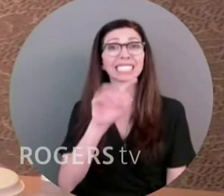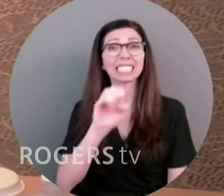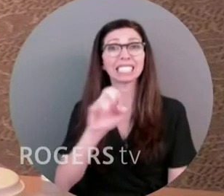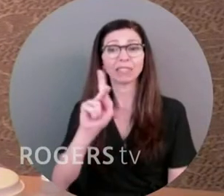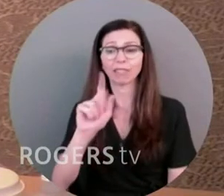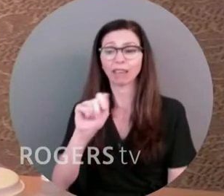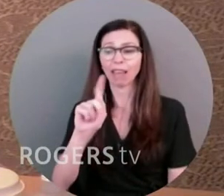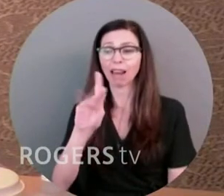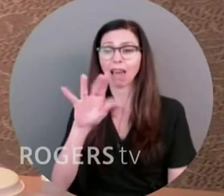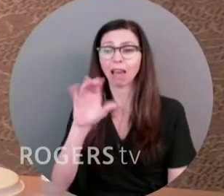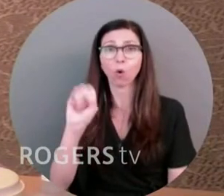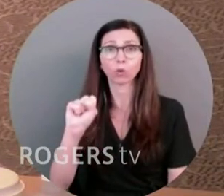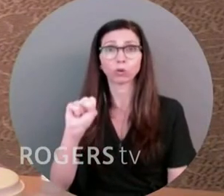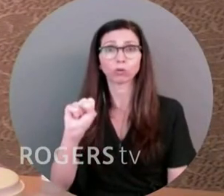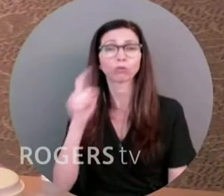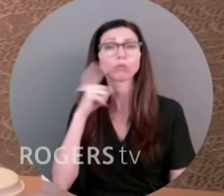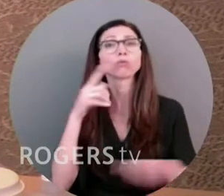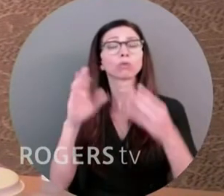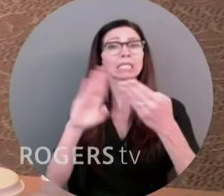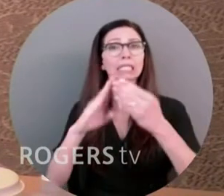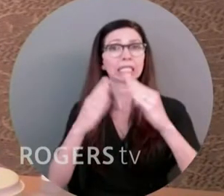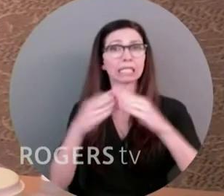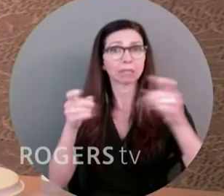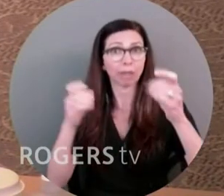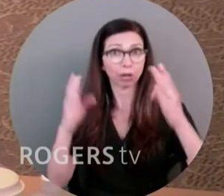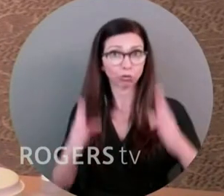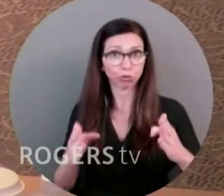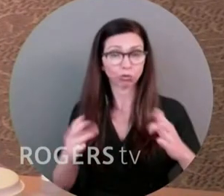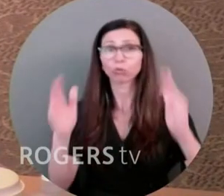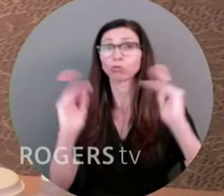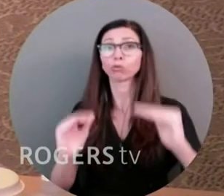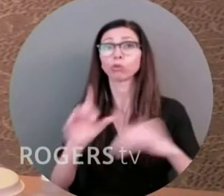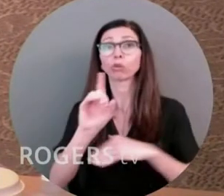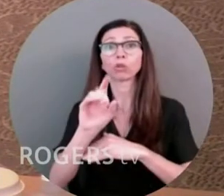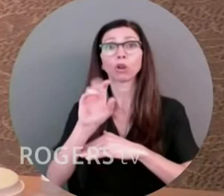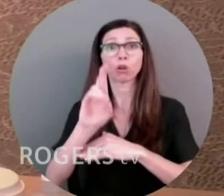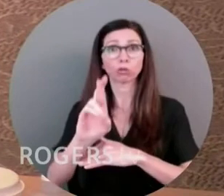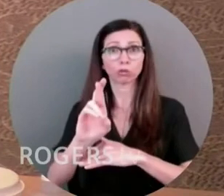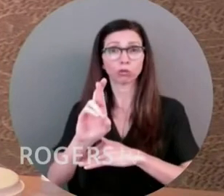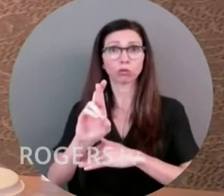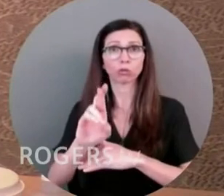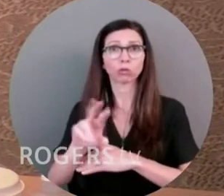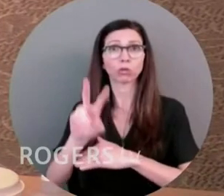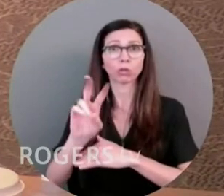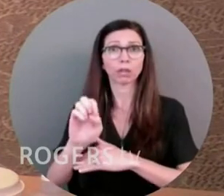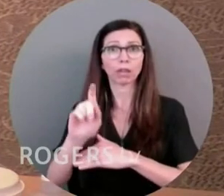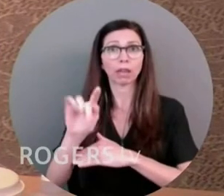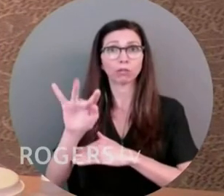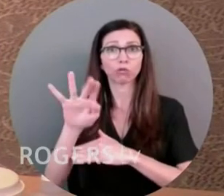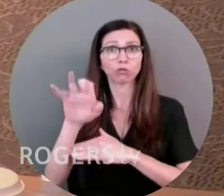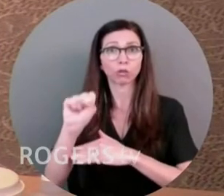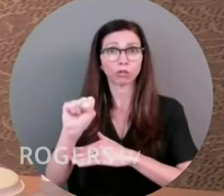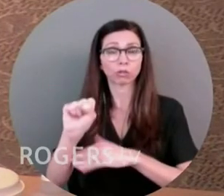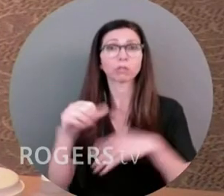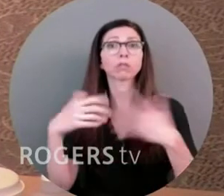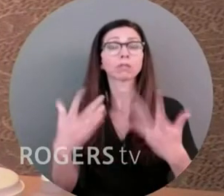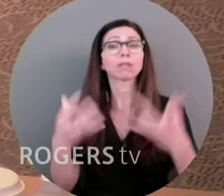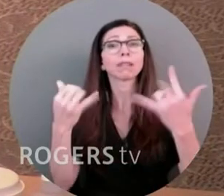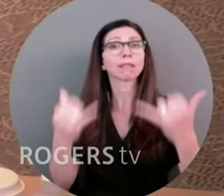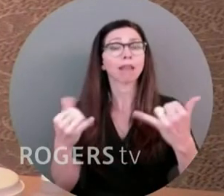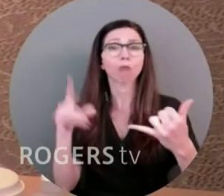municipal, la docteure Vera Etches, Chief Medical Officer of Health, médecin-chef en santé